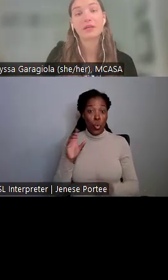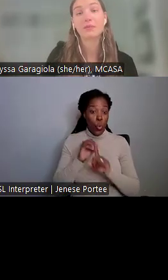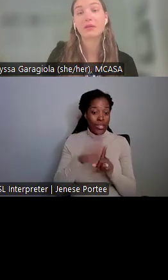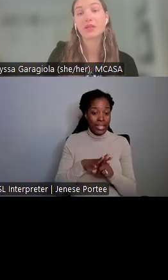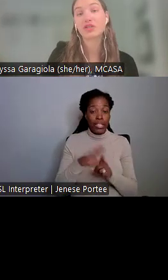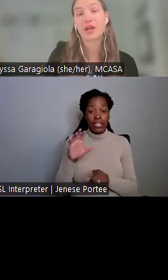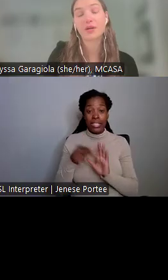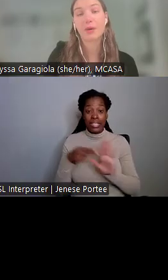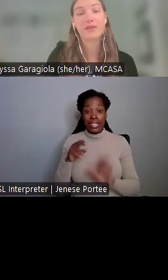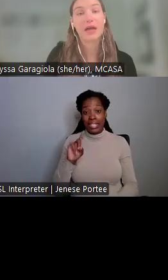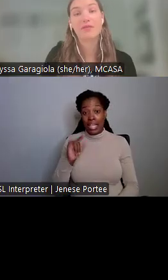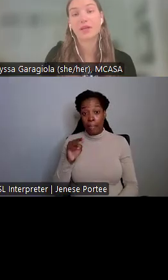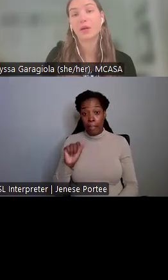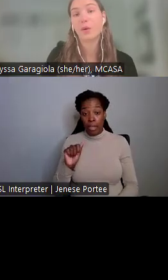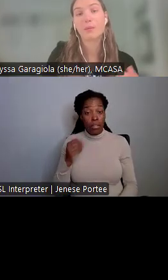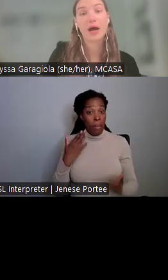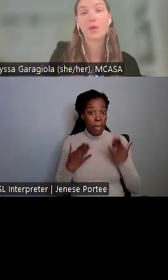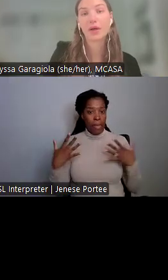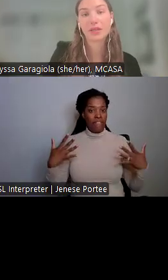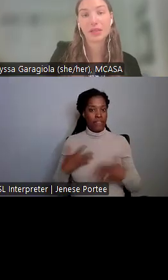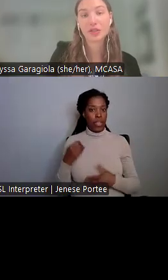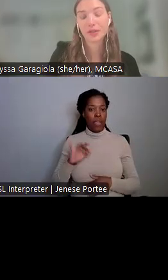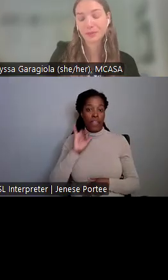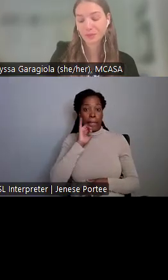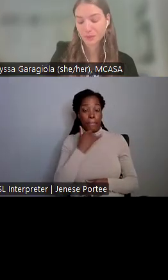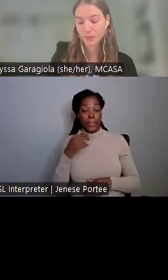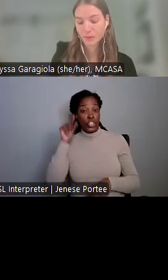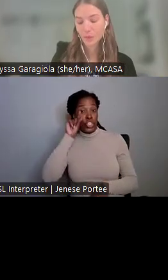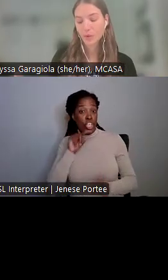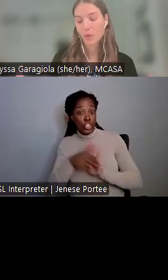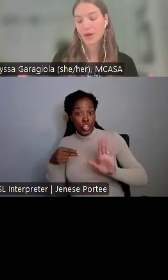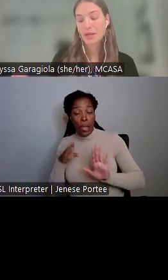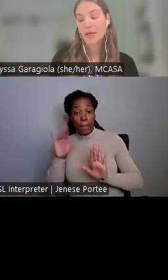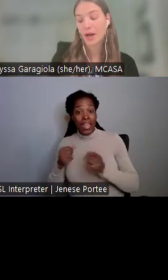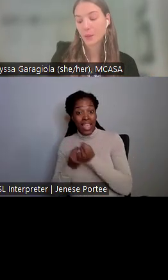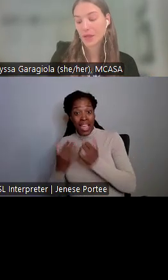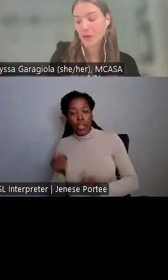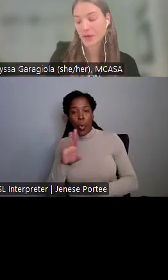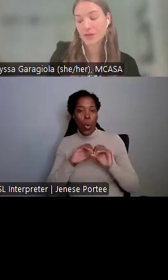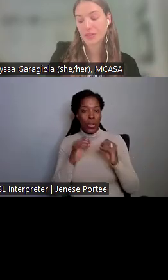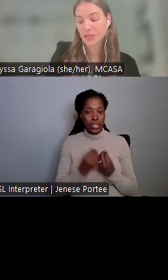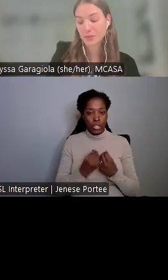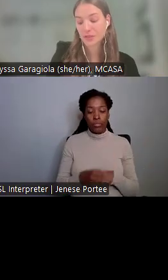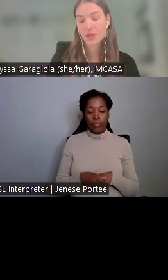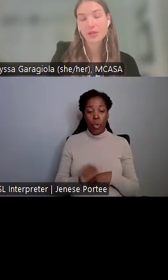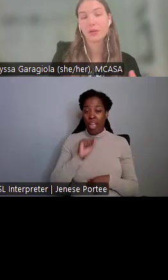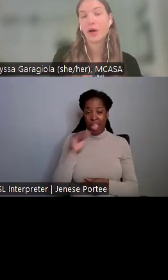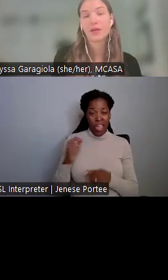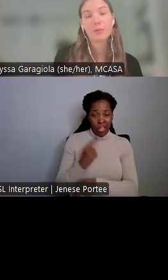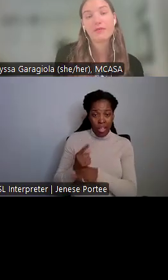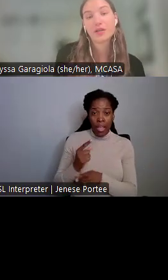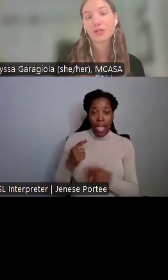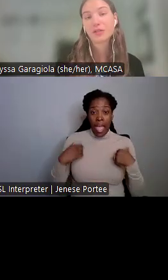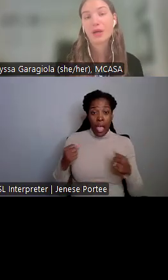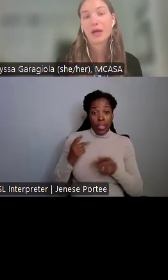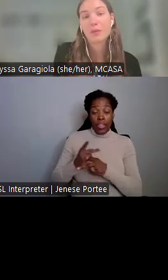a fear of being misgendered by the advocate or by the organization, or inadequate healthcare systems. So